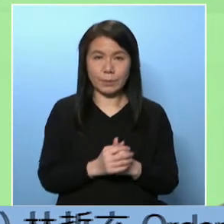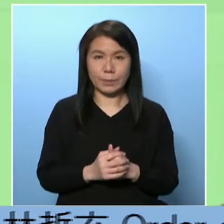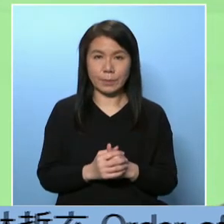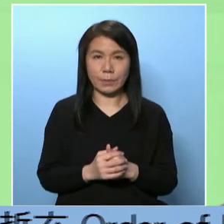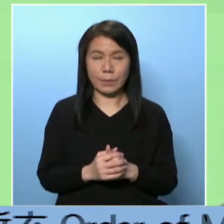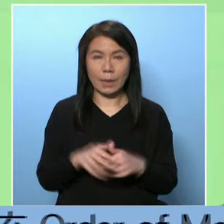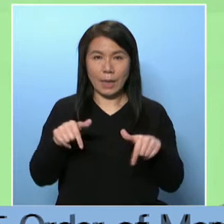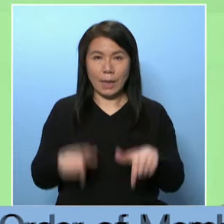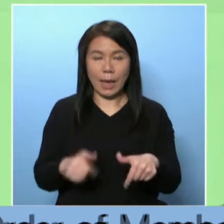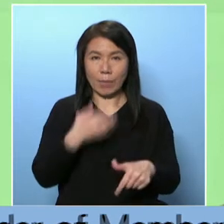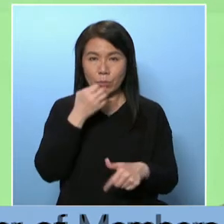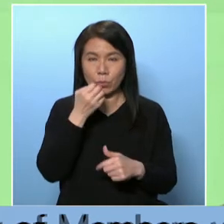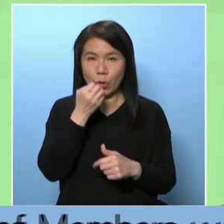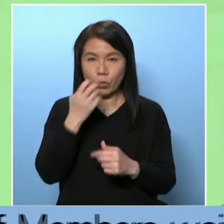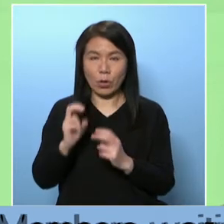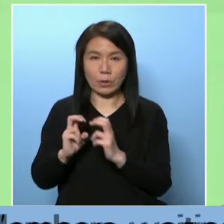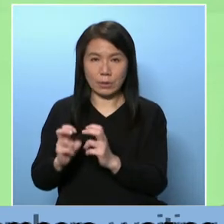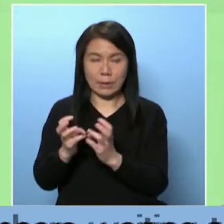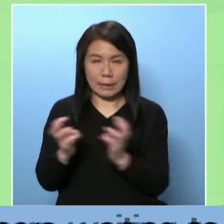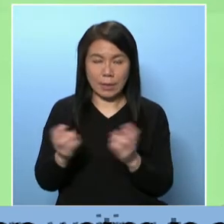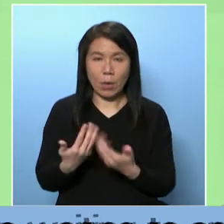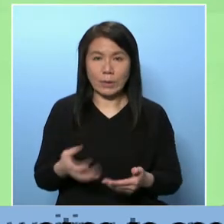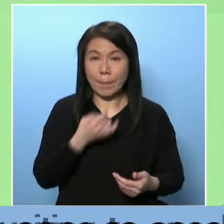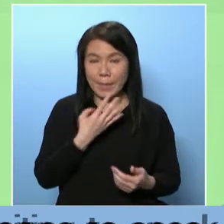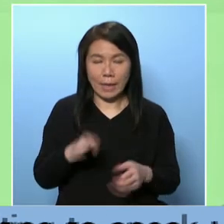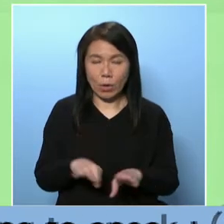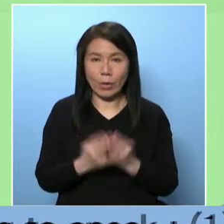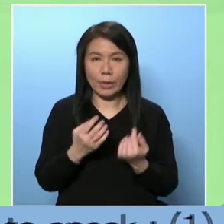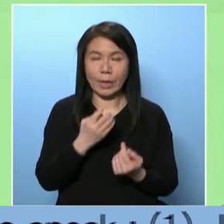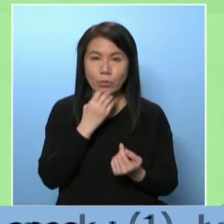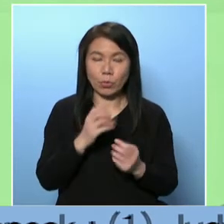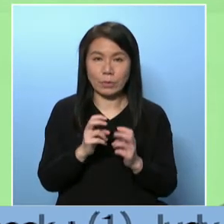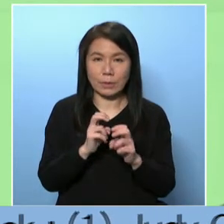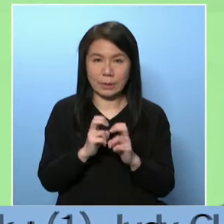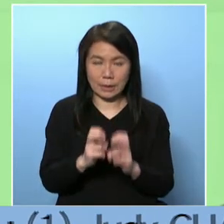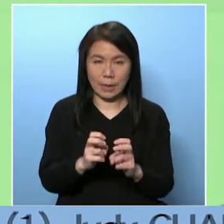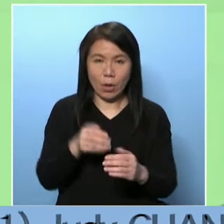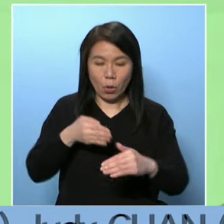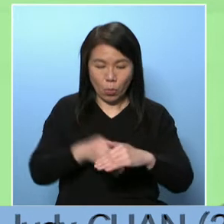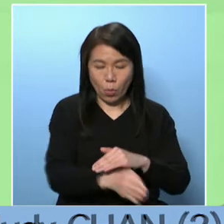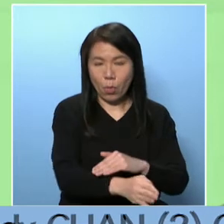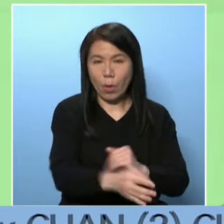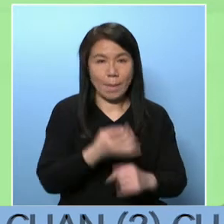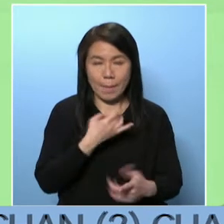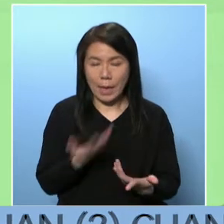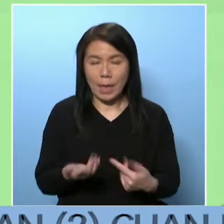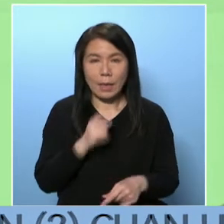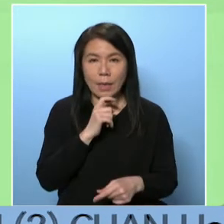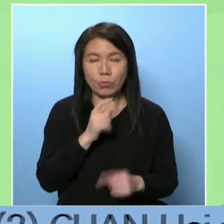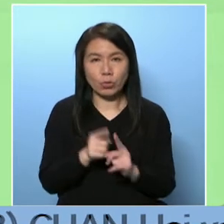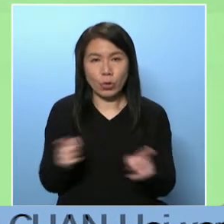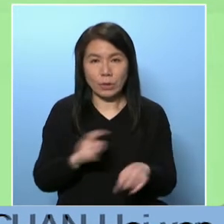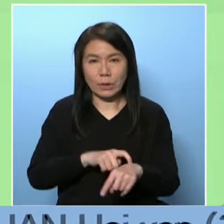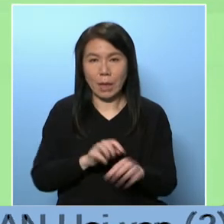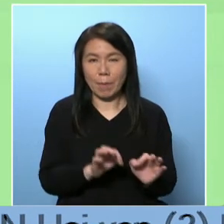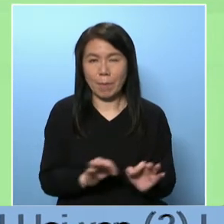the express rail or the South Hong Kong Island or South Island line, and also the cross-harbour line of